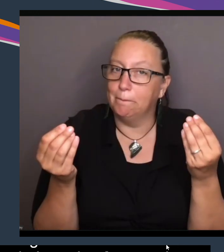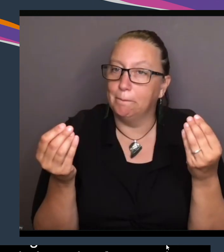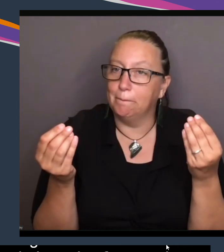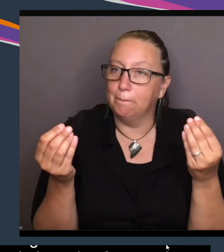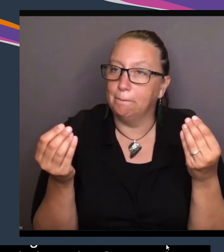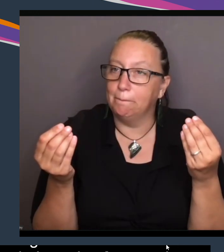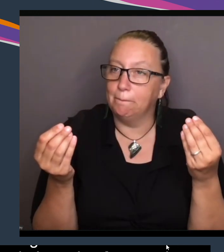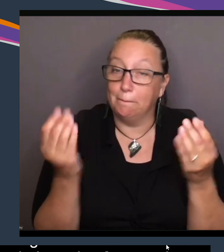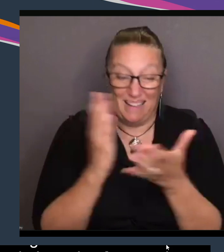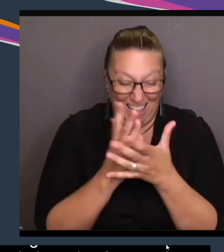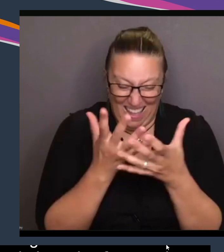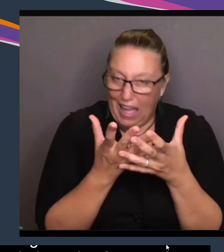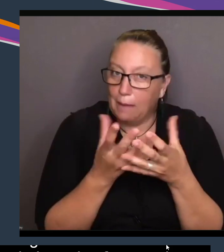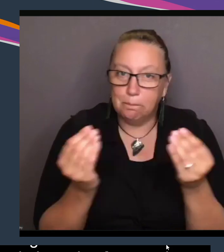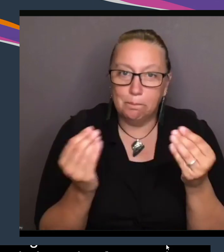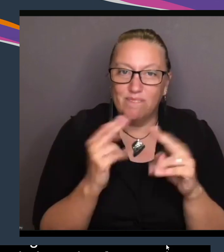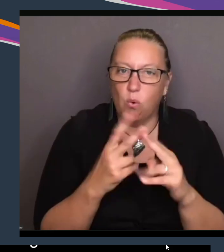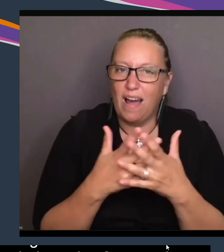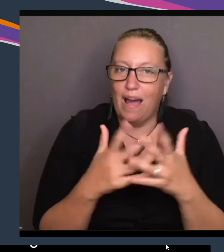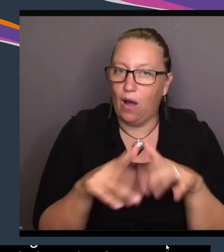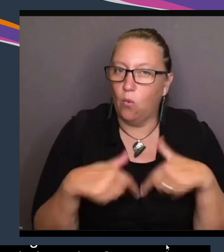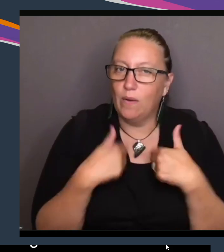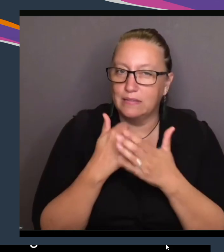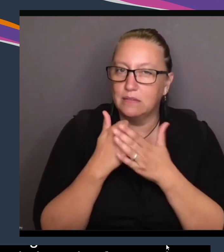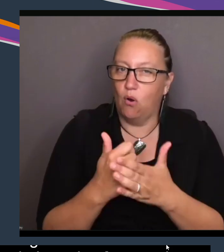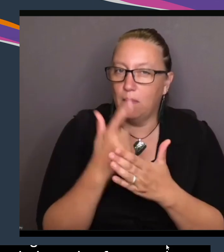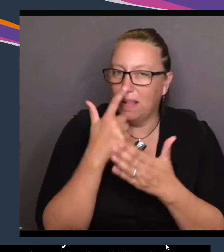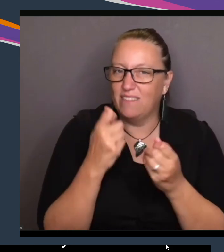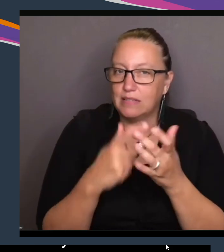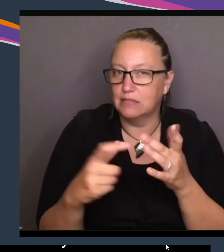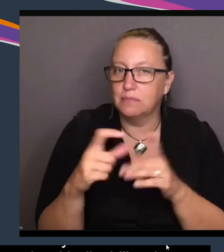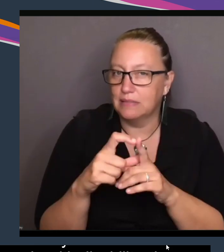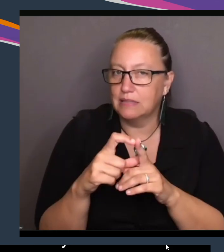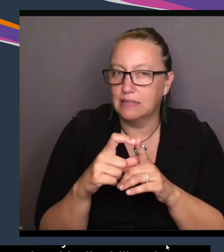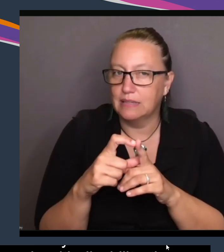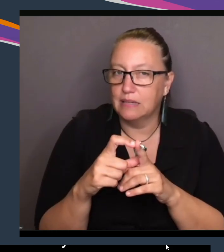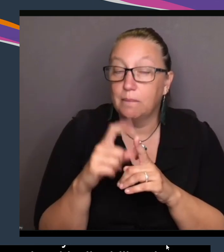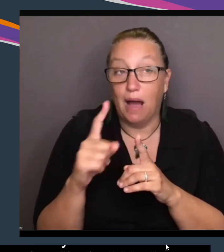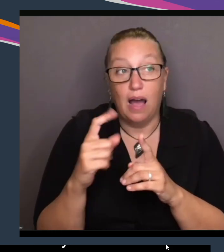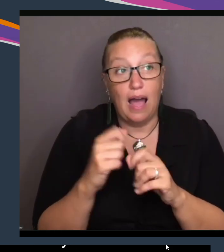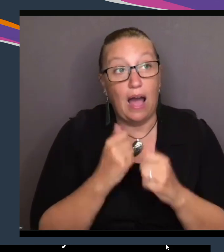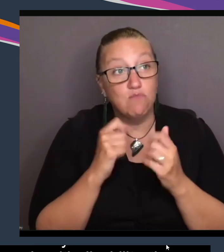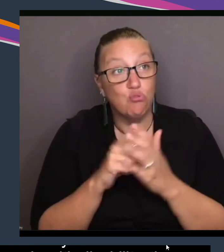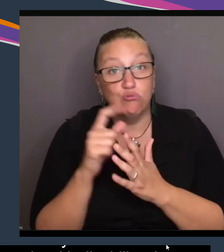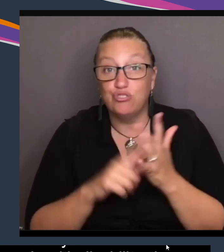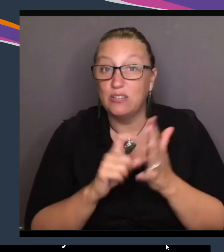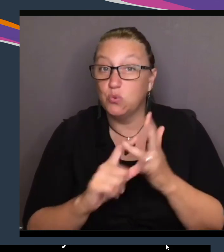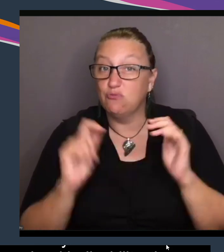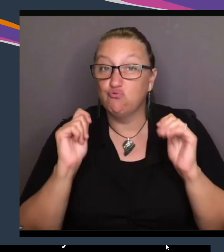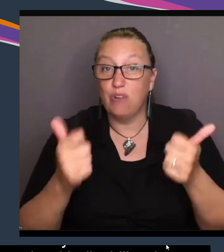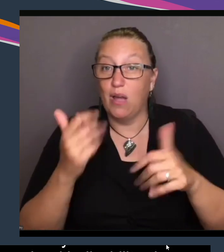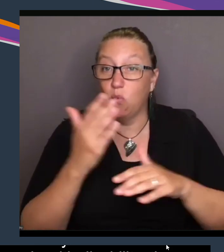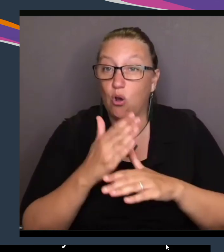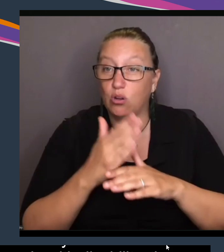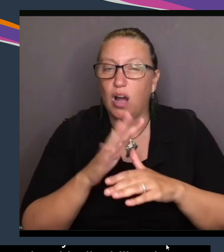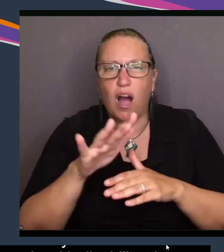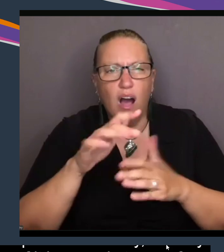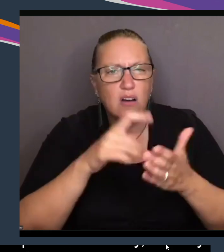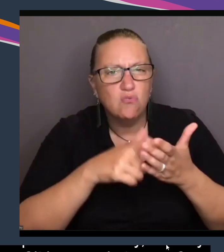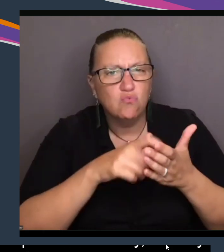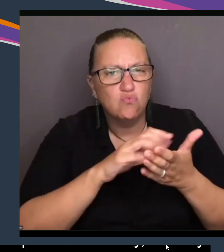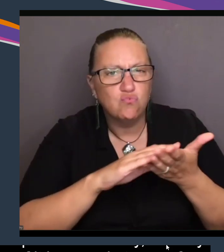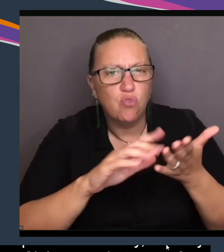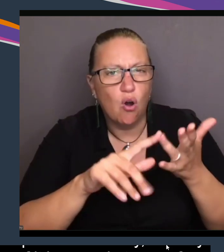with intellectual disability, but many of our projects are doing great work. And Rhonda Farrager, I'm not sure if Rhonda's still here,